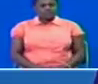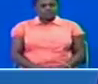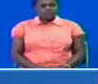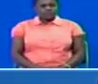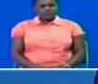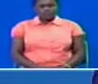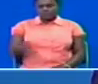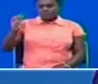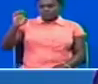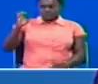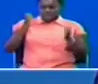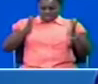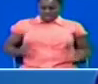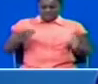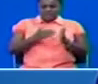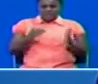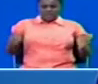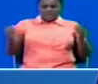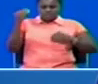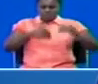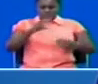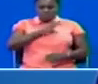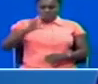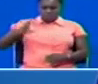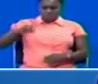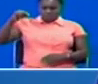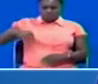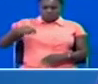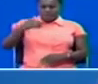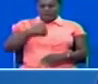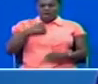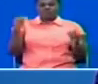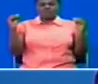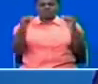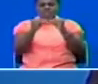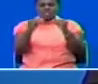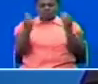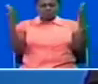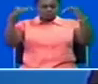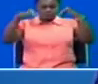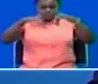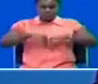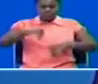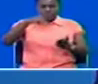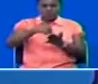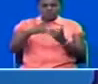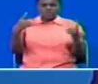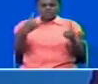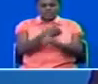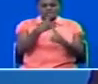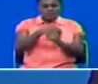Now, the Ethics and Anti-Corruption Commission today held a stakeholders conference that involved several